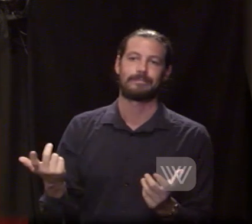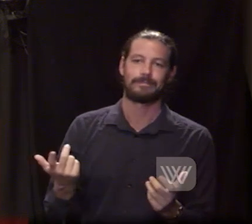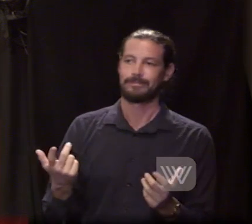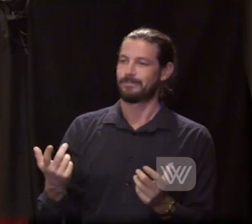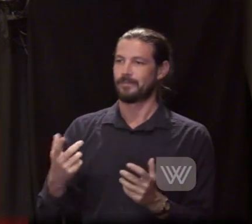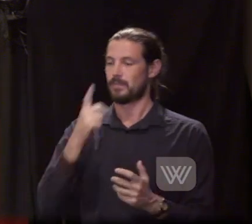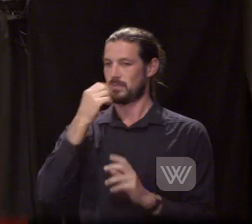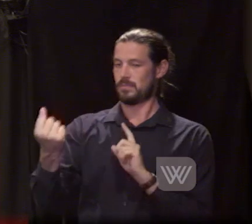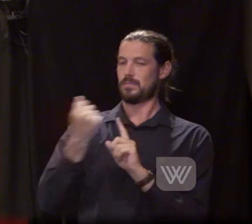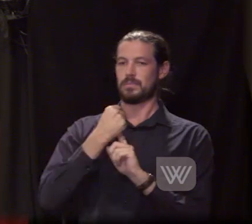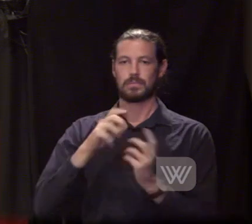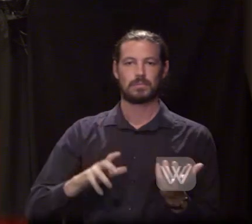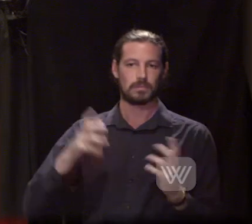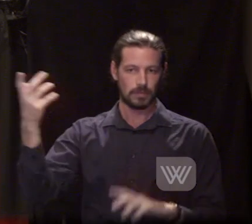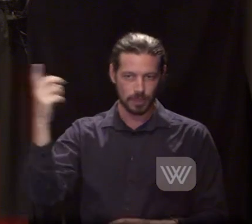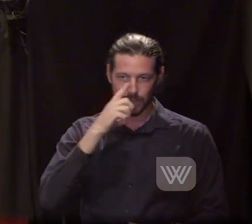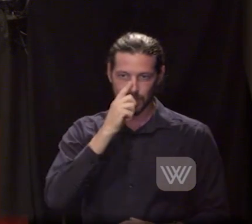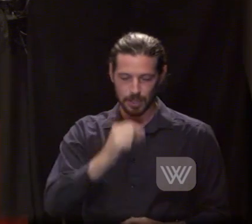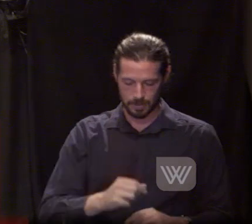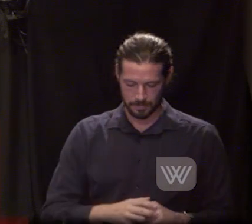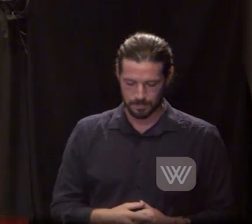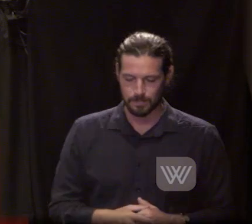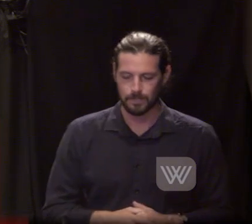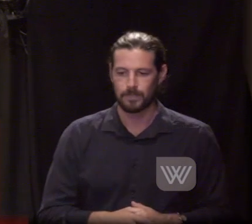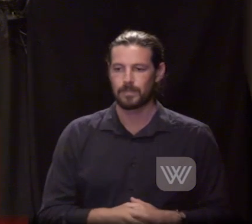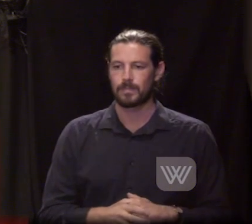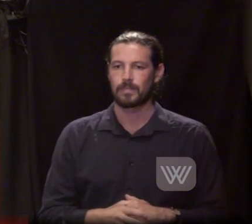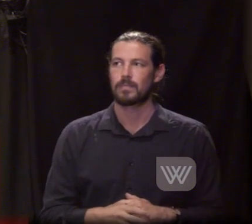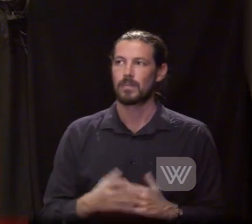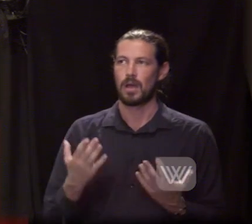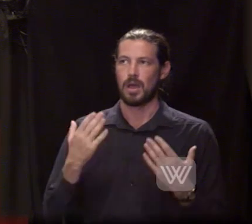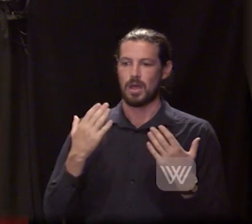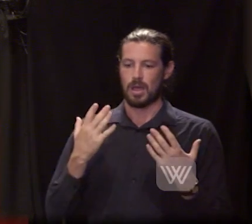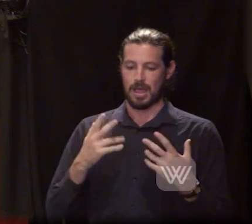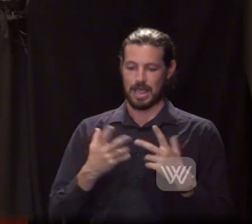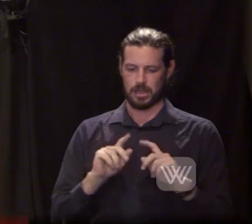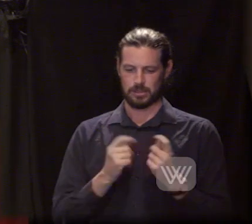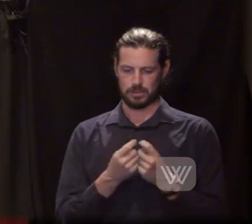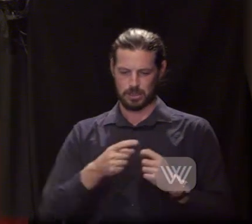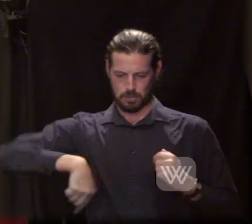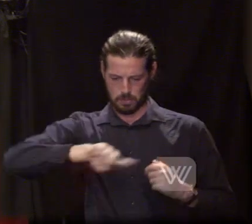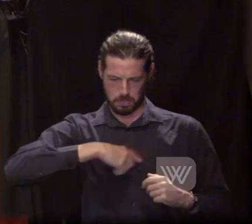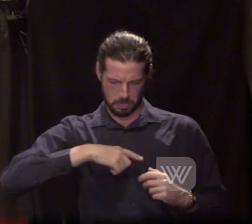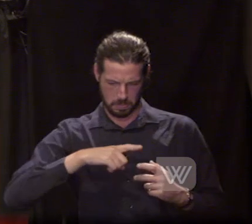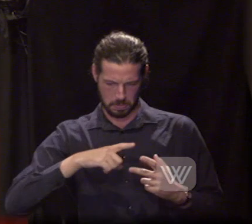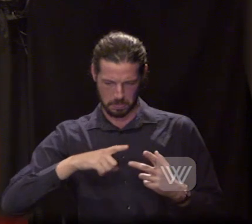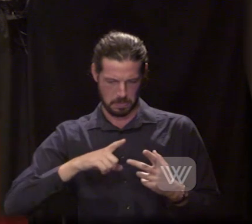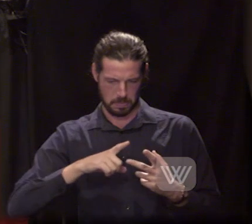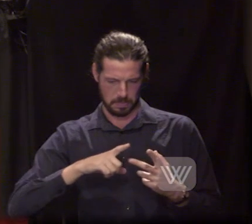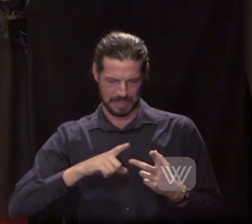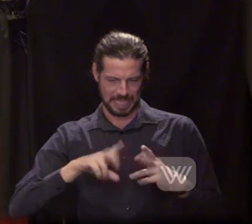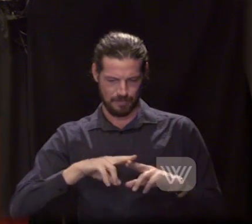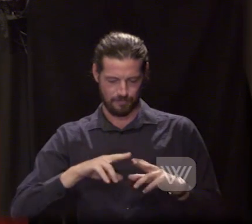demanding on you mentally. And I don't necessarily know how the entire crew would have worked out if that had happened, but I know